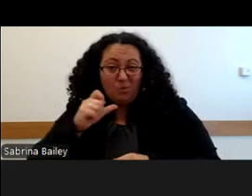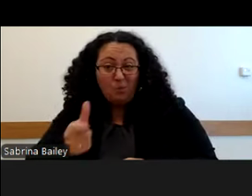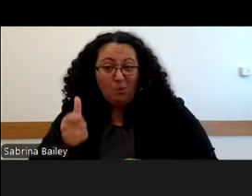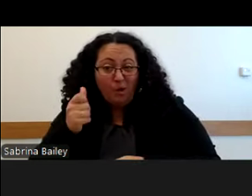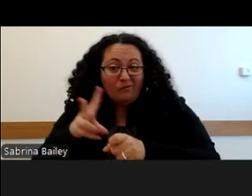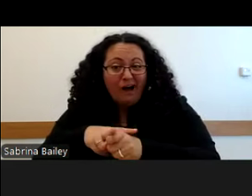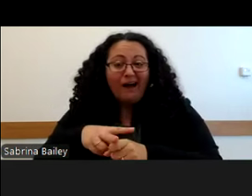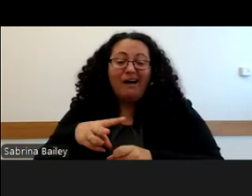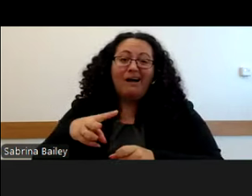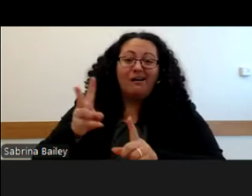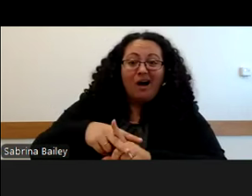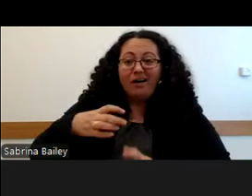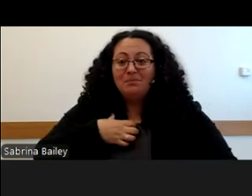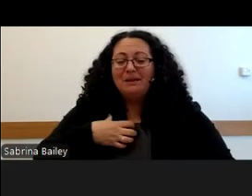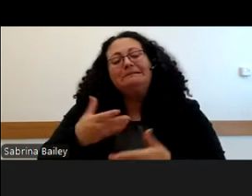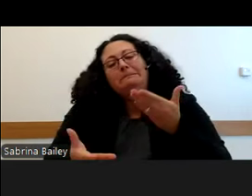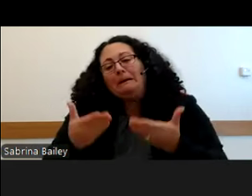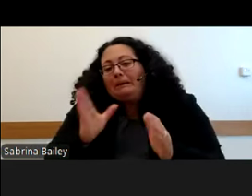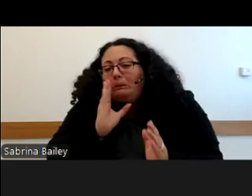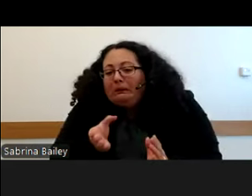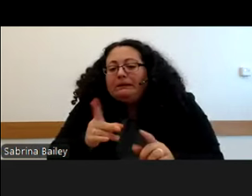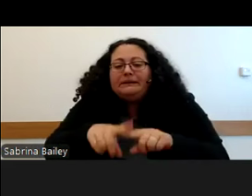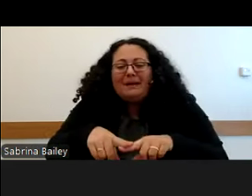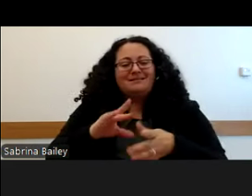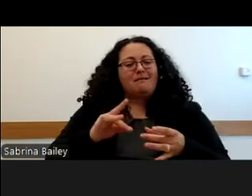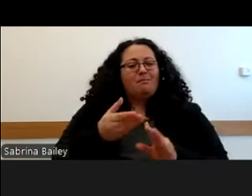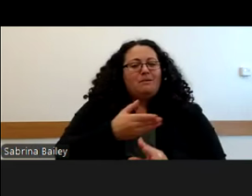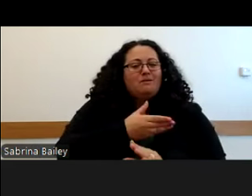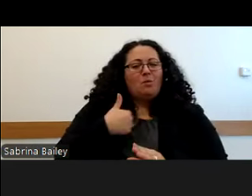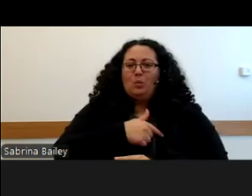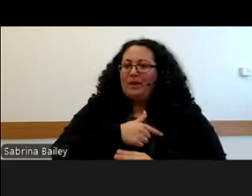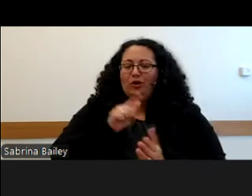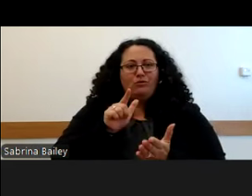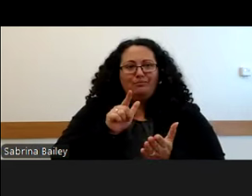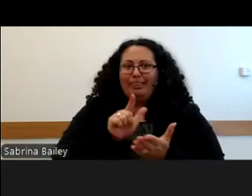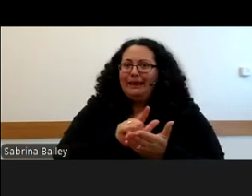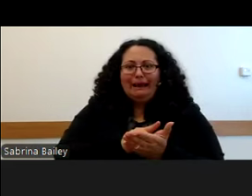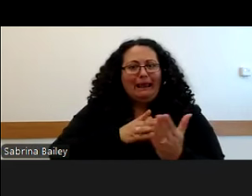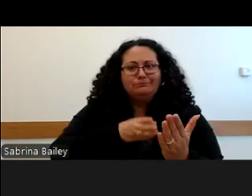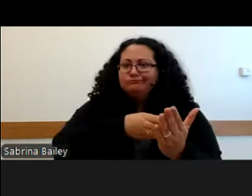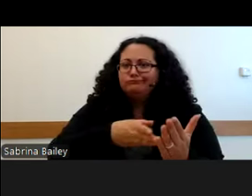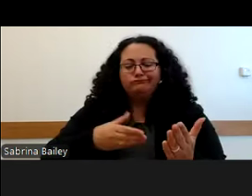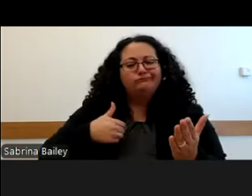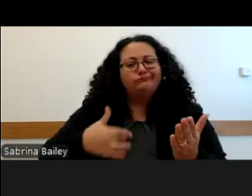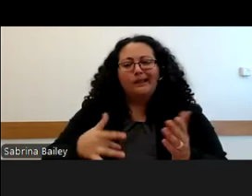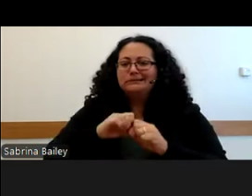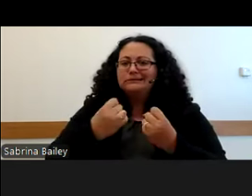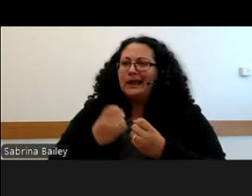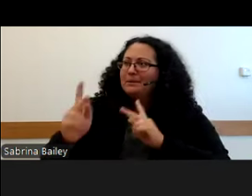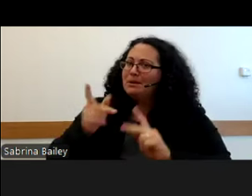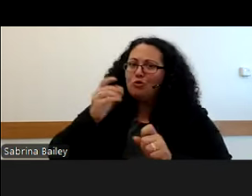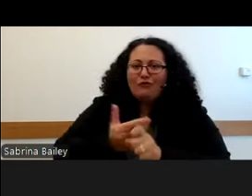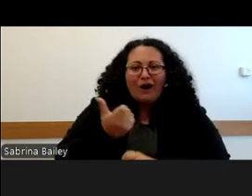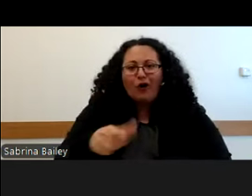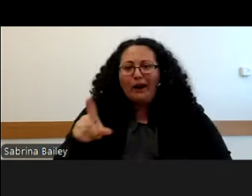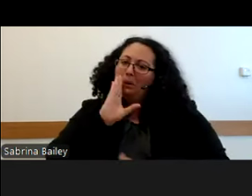you? I can't tell you that. Again, goes back to my comments before, we're a litigious society, but people without disabilities that you fire also could potentially